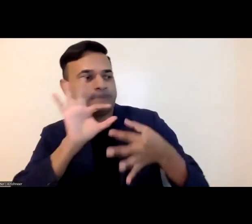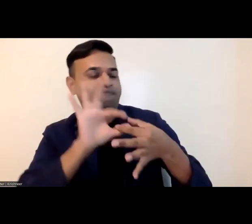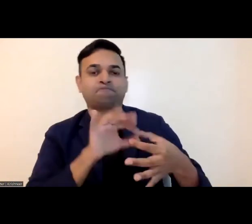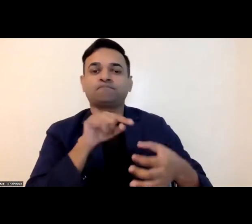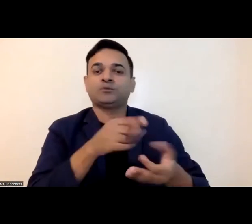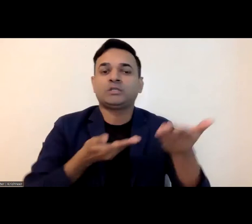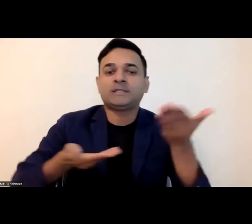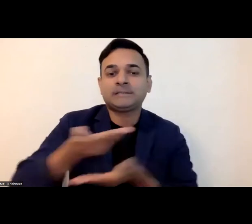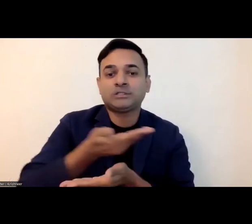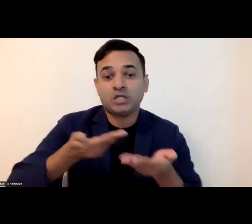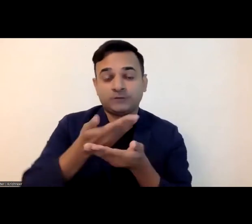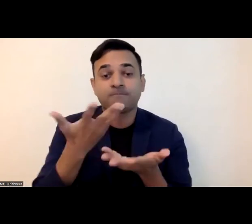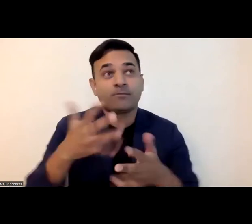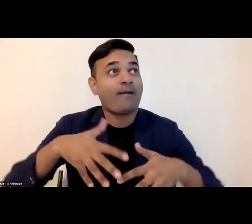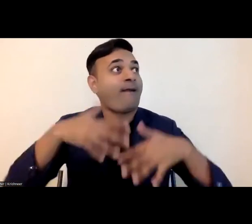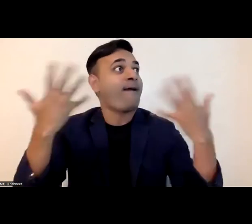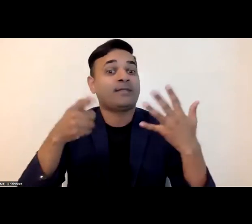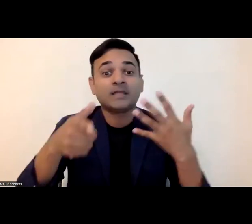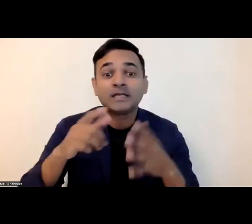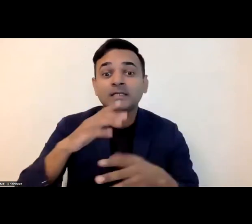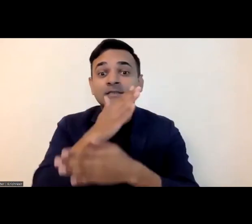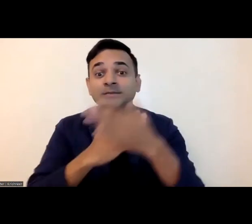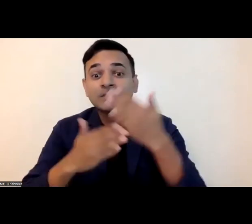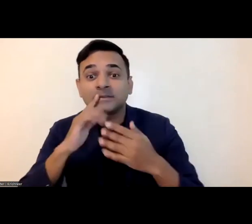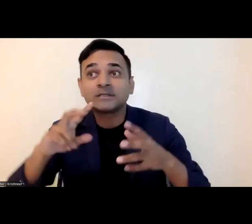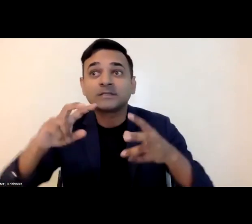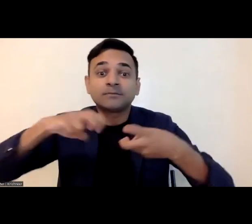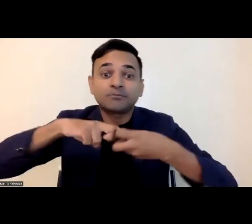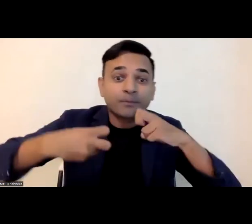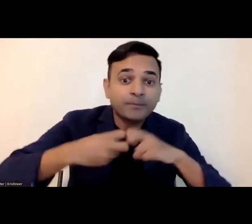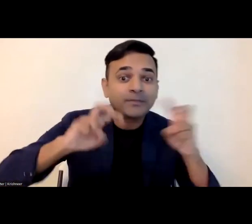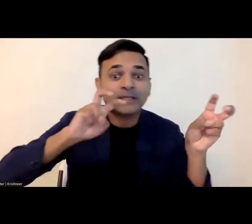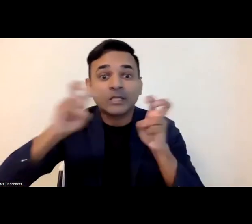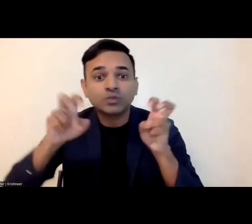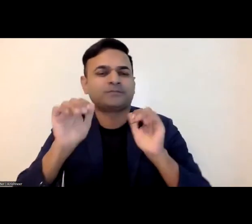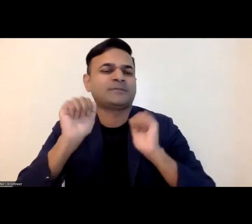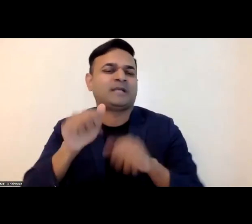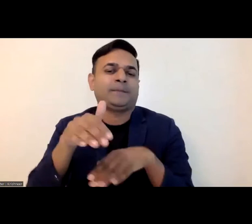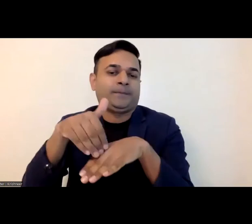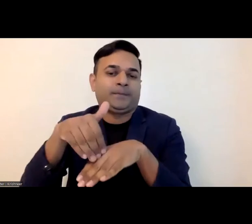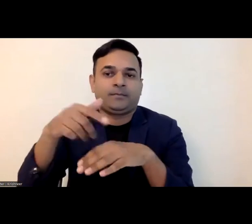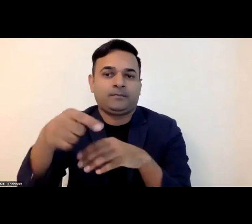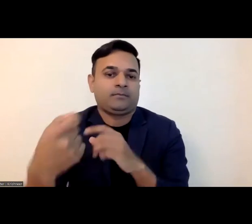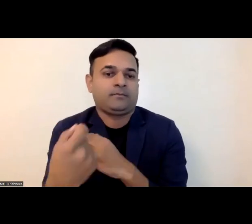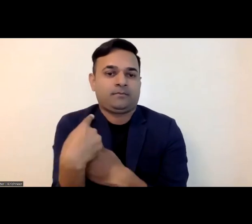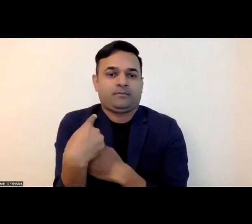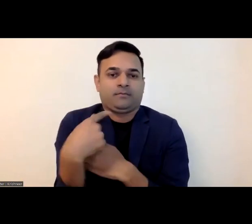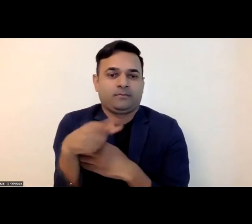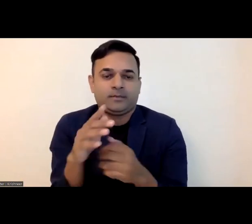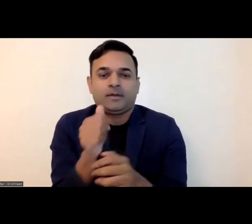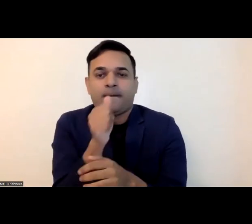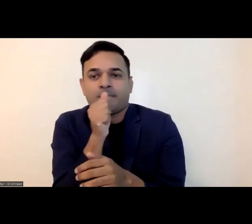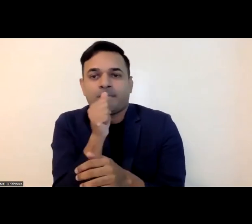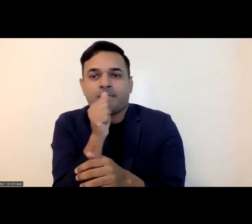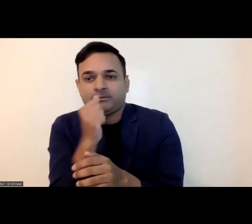webinars@ida-secretariat.org, and the team will try and resolve that to the best of their abilities. We request all speakers to kindly keep to times and ensure that they